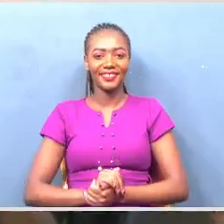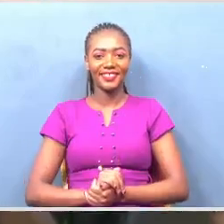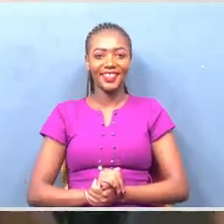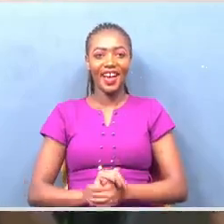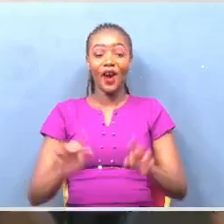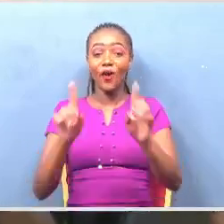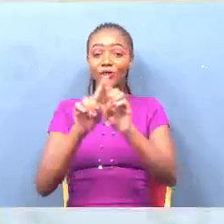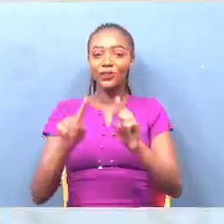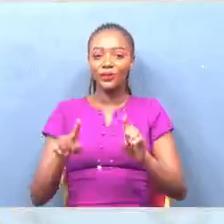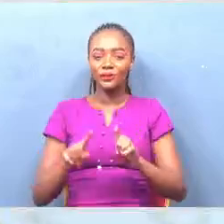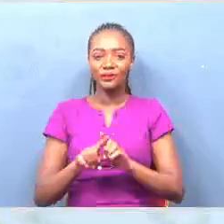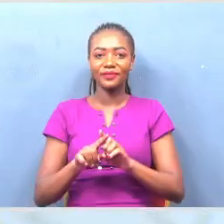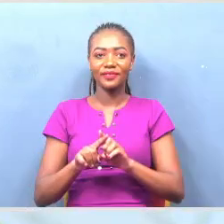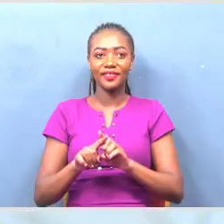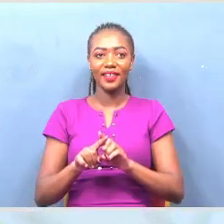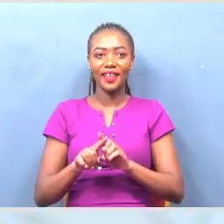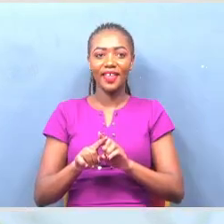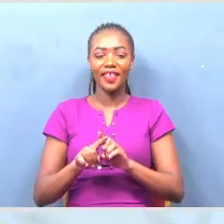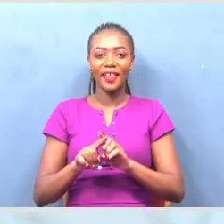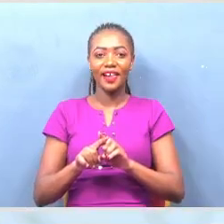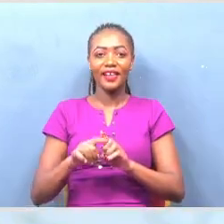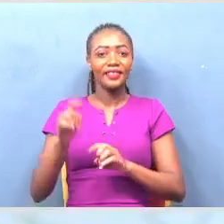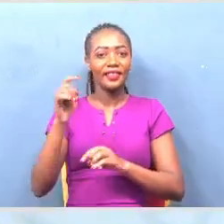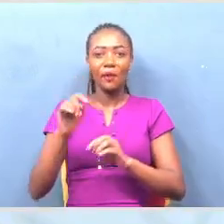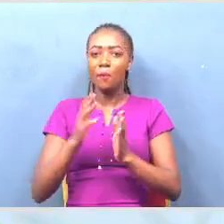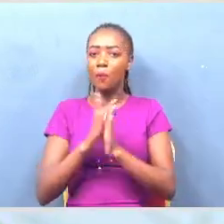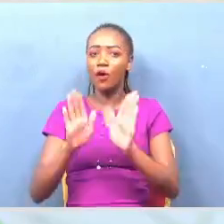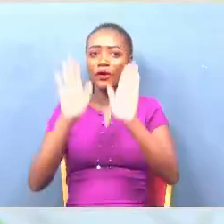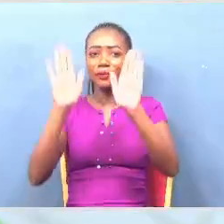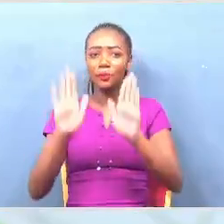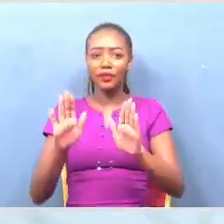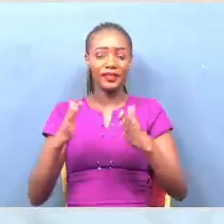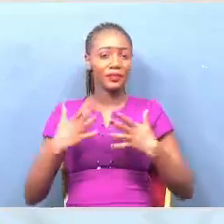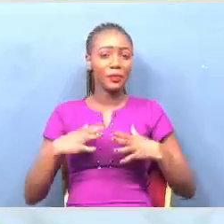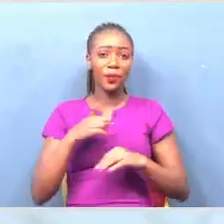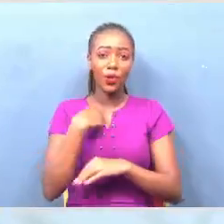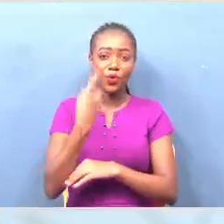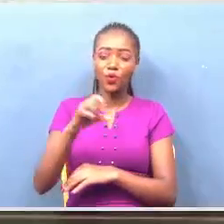The hero of this election is